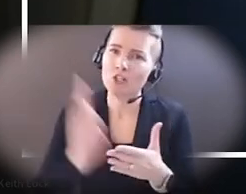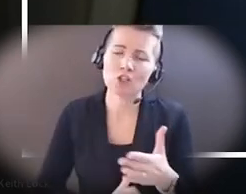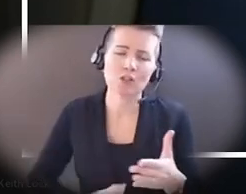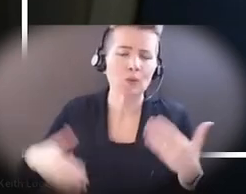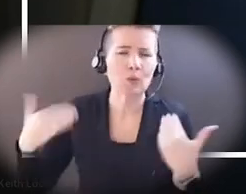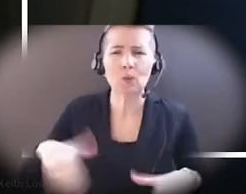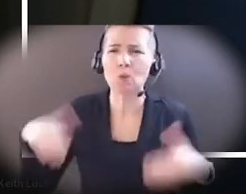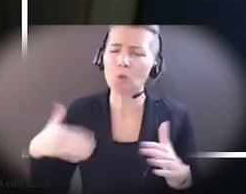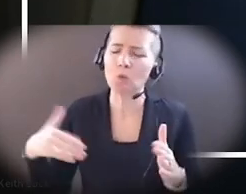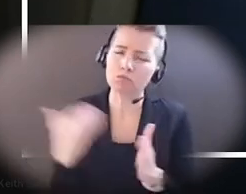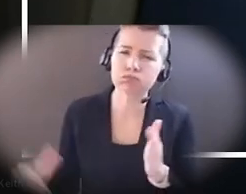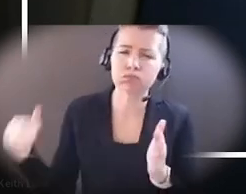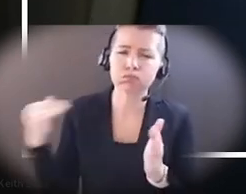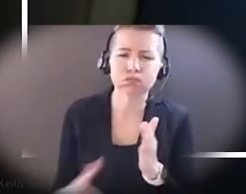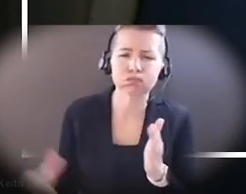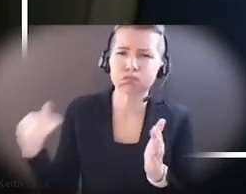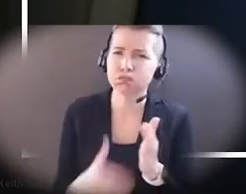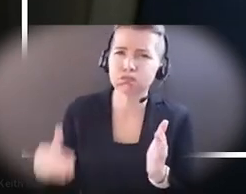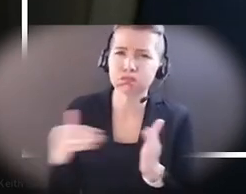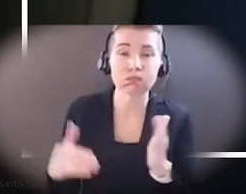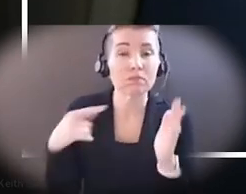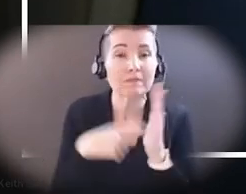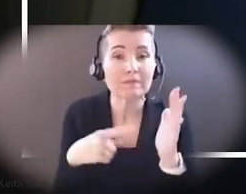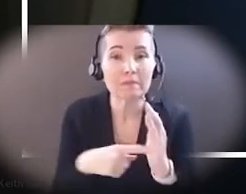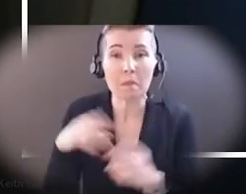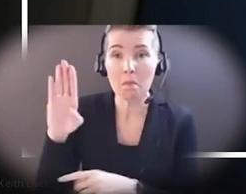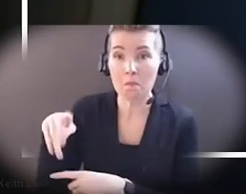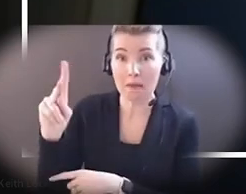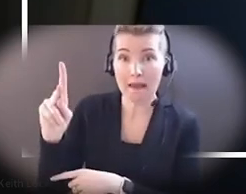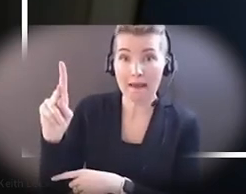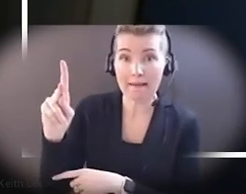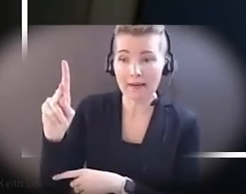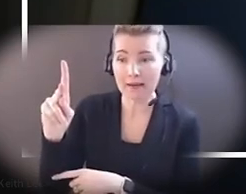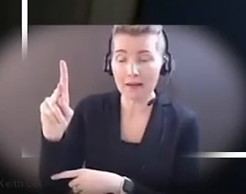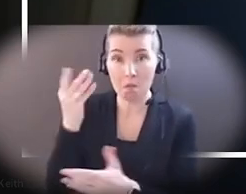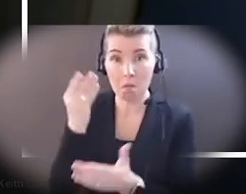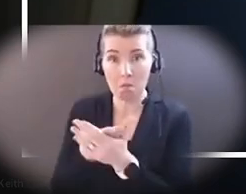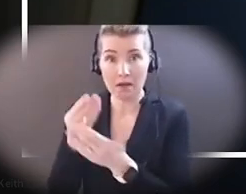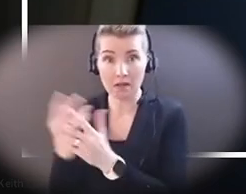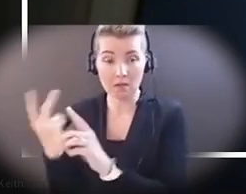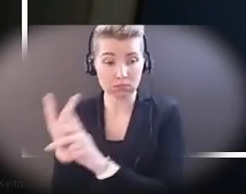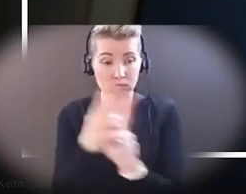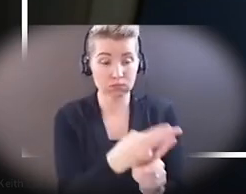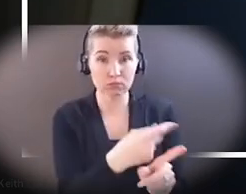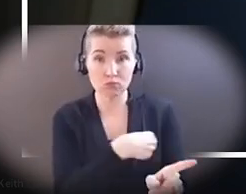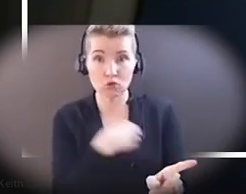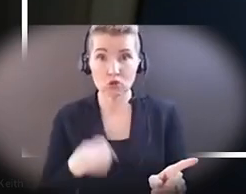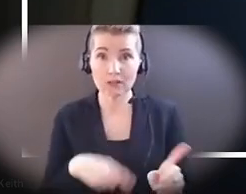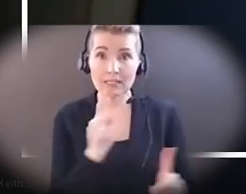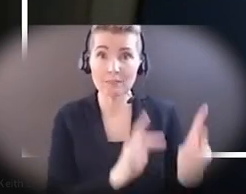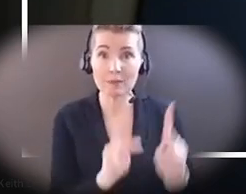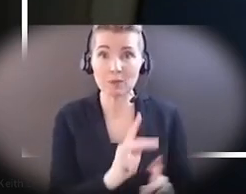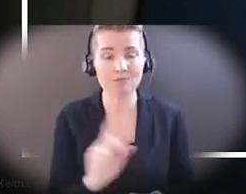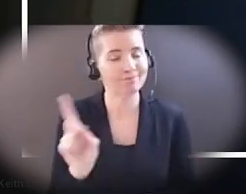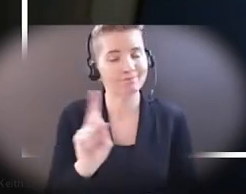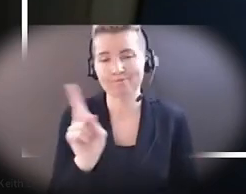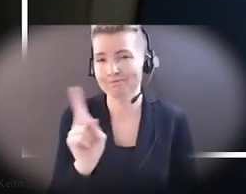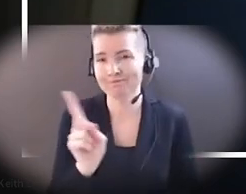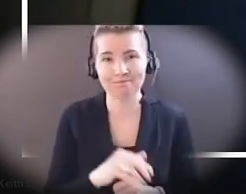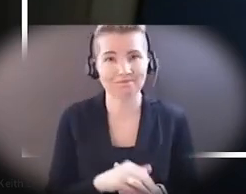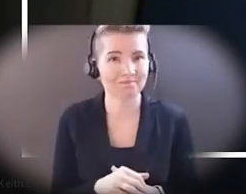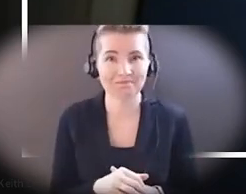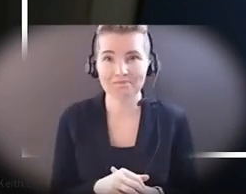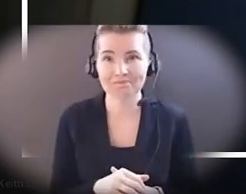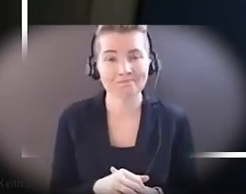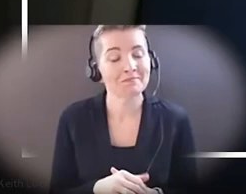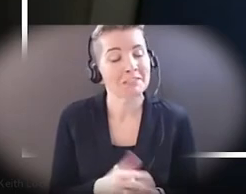for a while, banks would not loan money to Chinese people, so the community